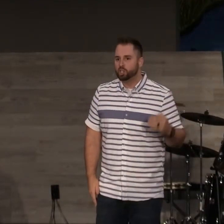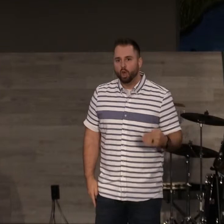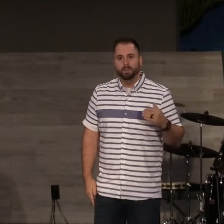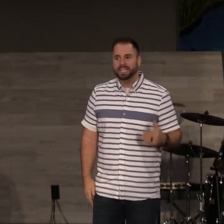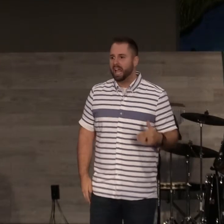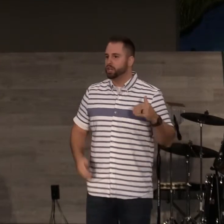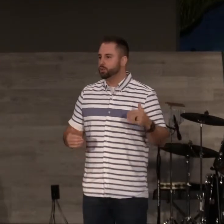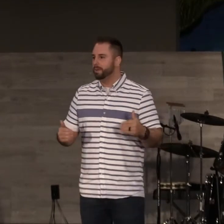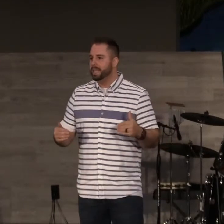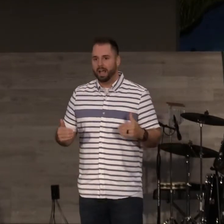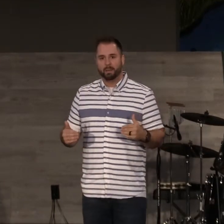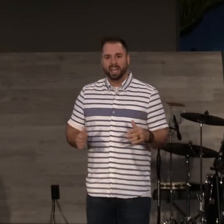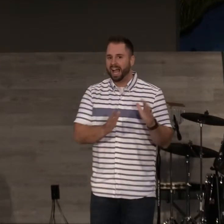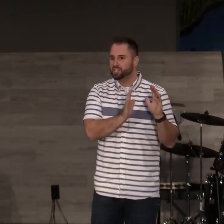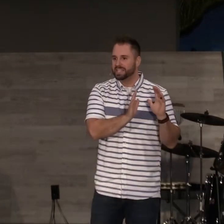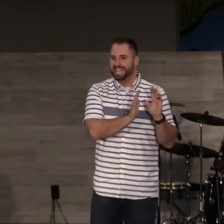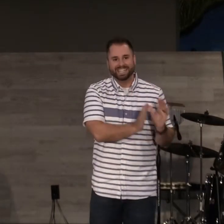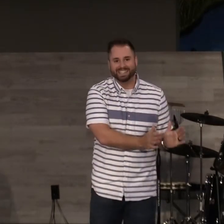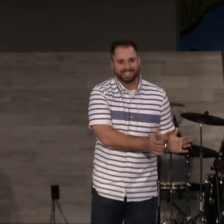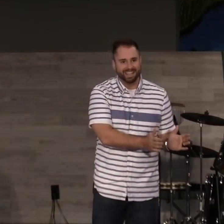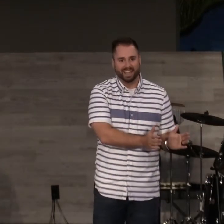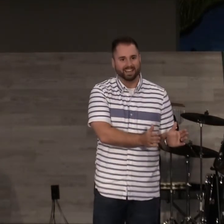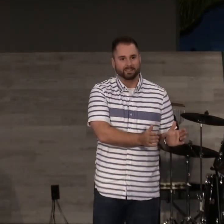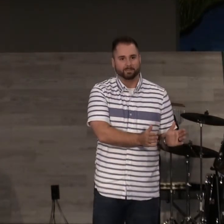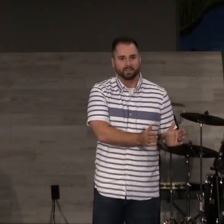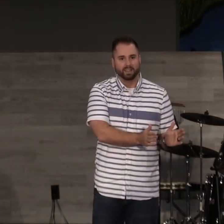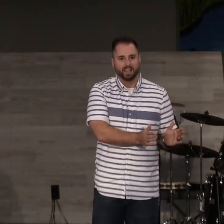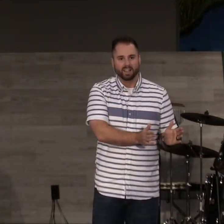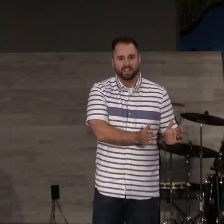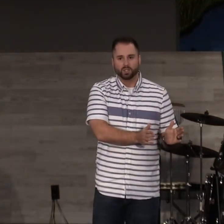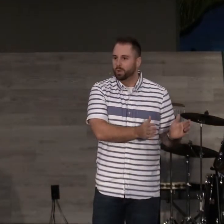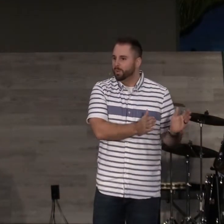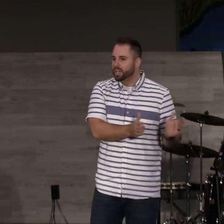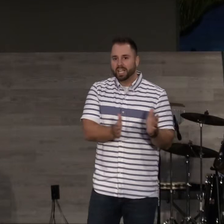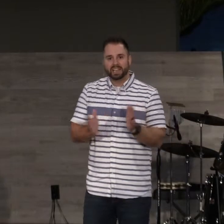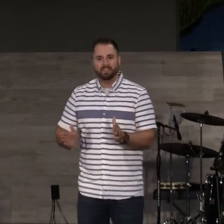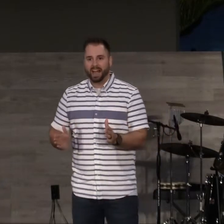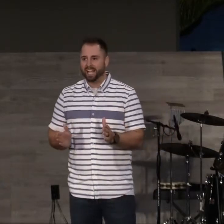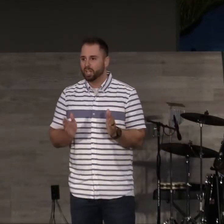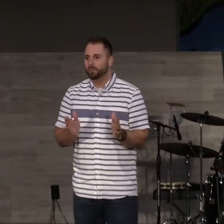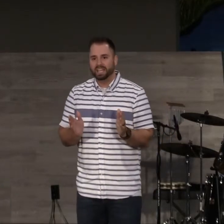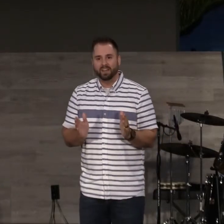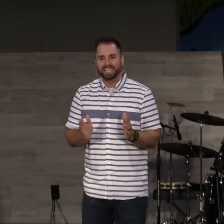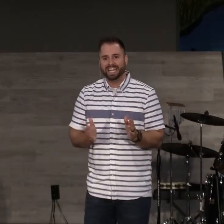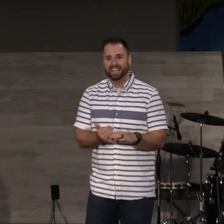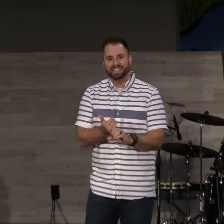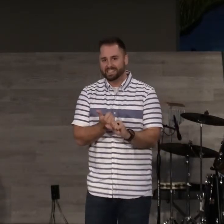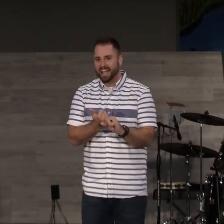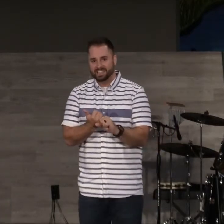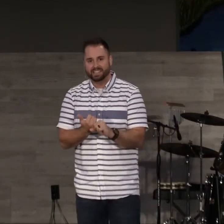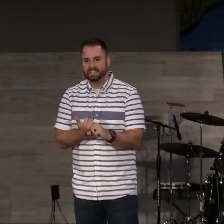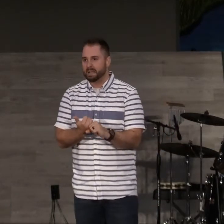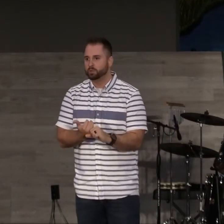Does it slow me down and trip me up? Not just, is it a sin? So when we look at Levi, look at what Levi did. He